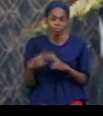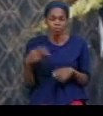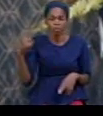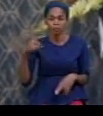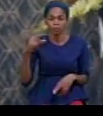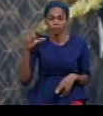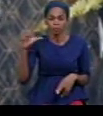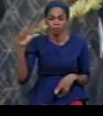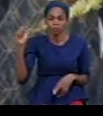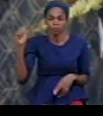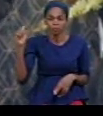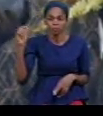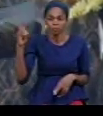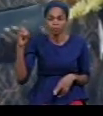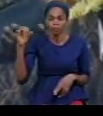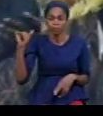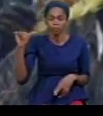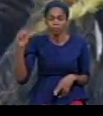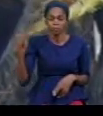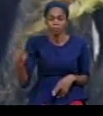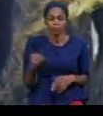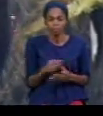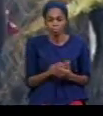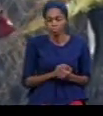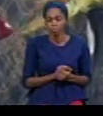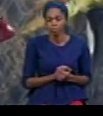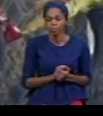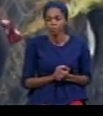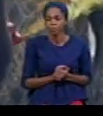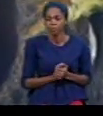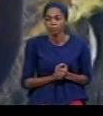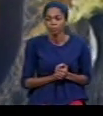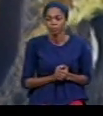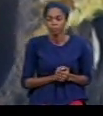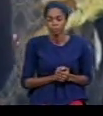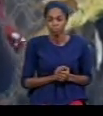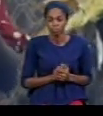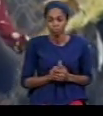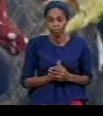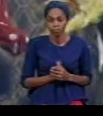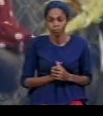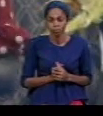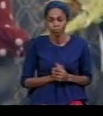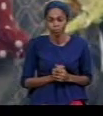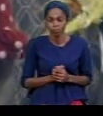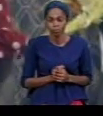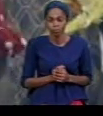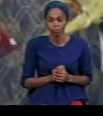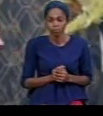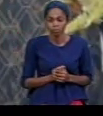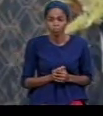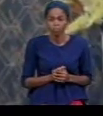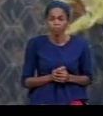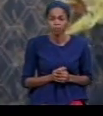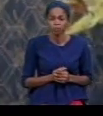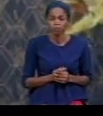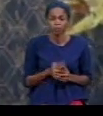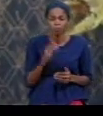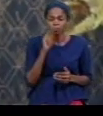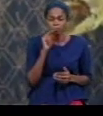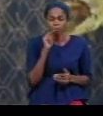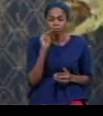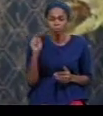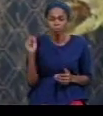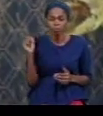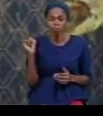am from Alios District, Alios Group, Origwe Old District, Potako Region, South South Nigeria.